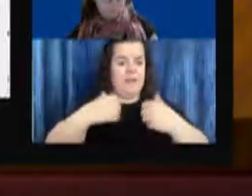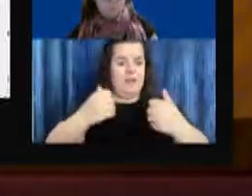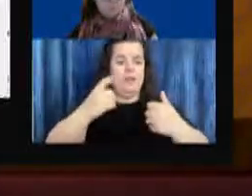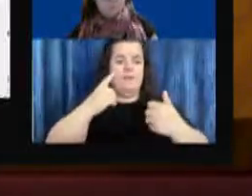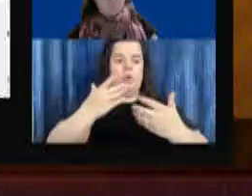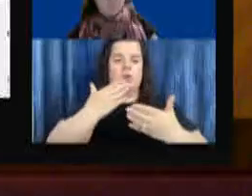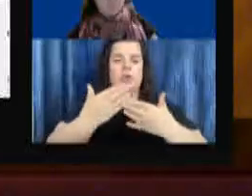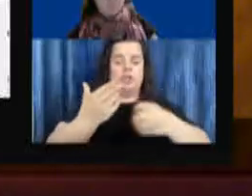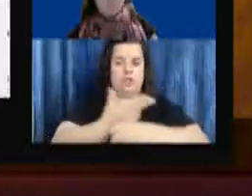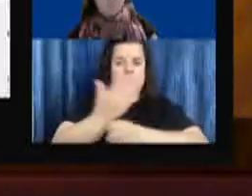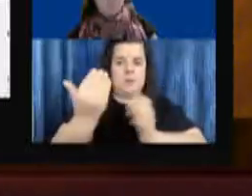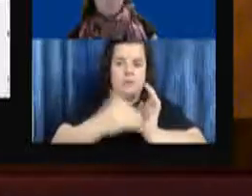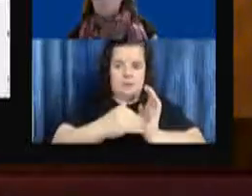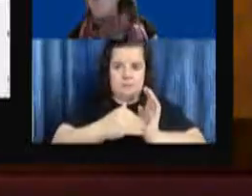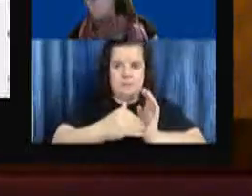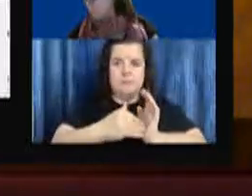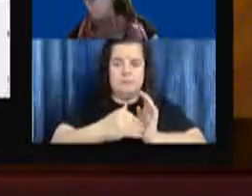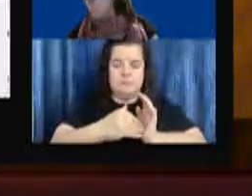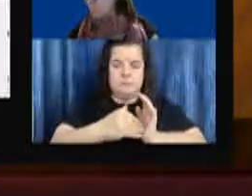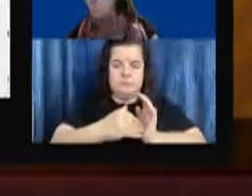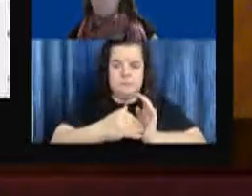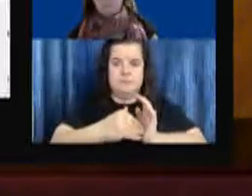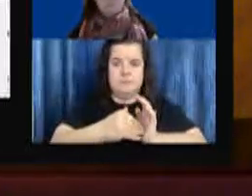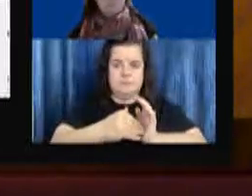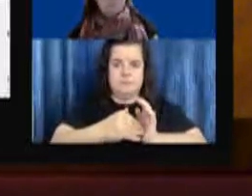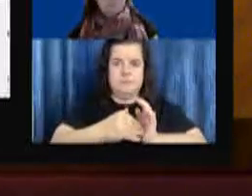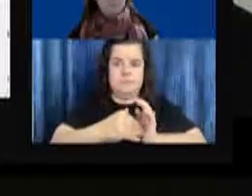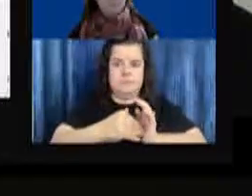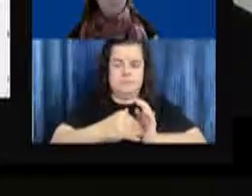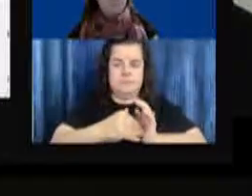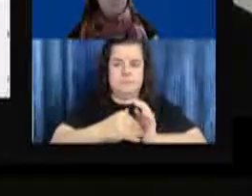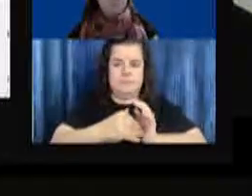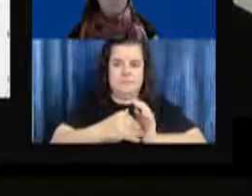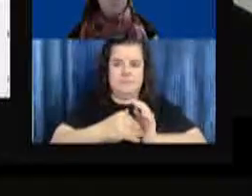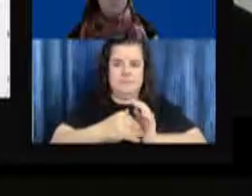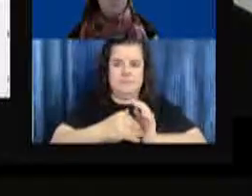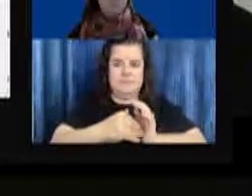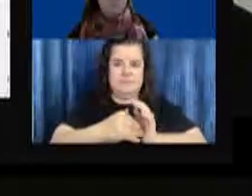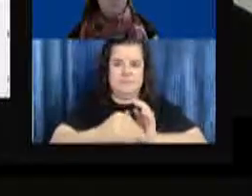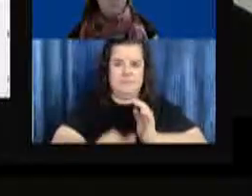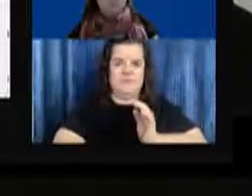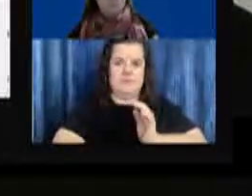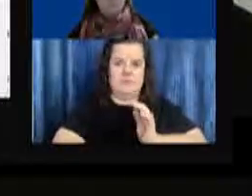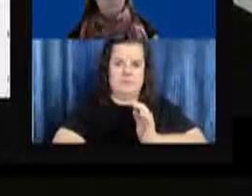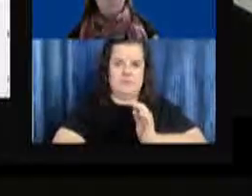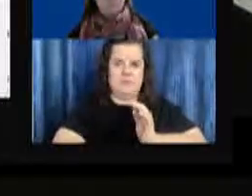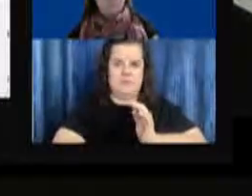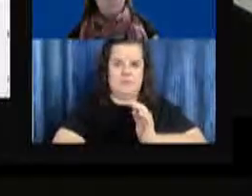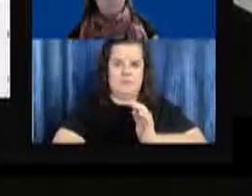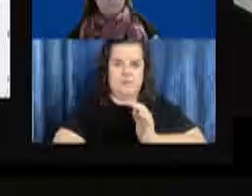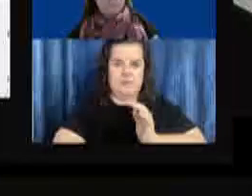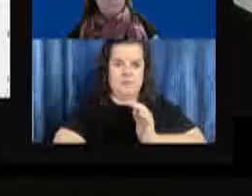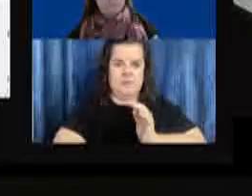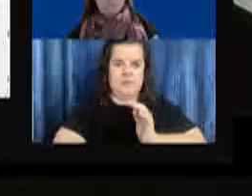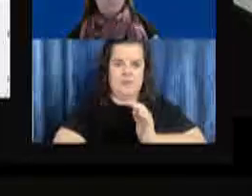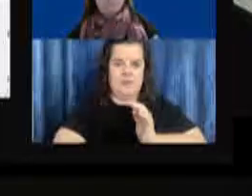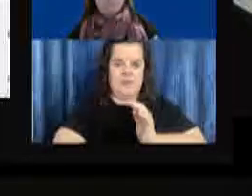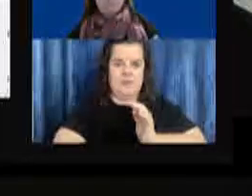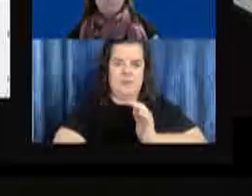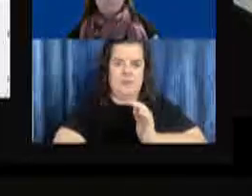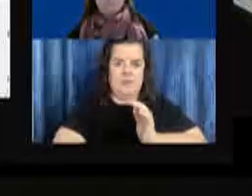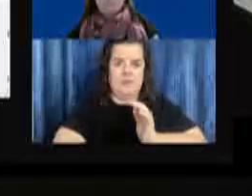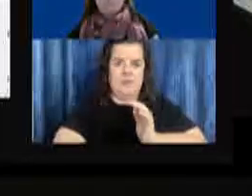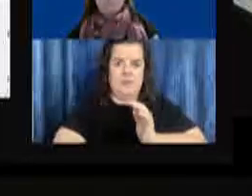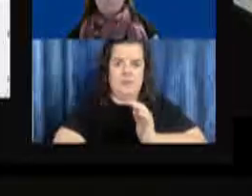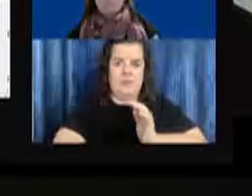reuse. Okay. Do we have any further speakers Thank you.